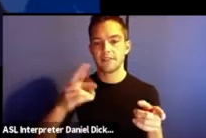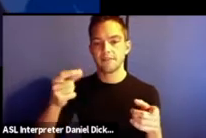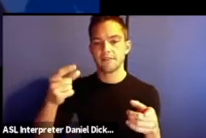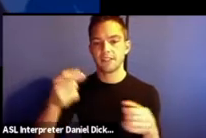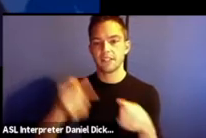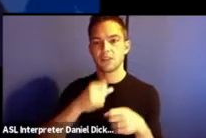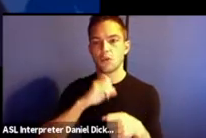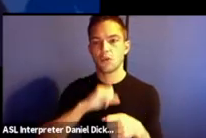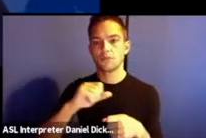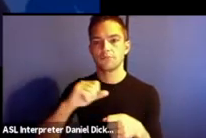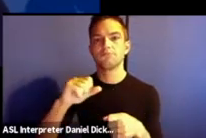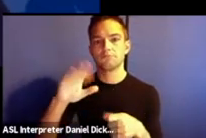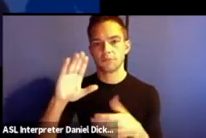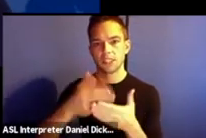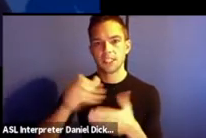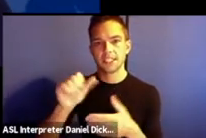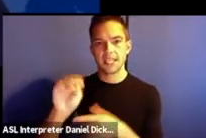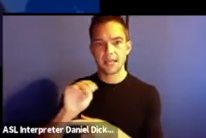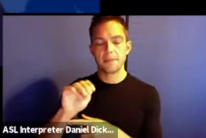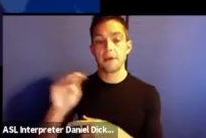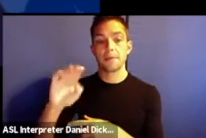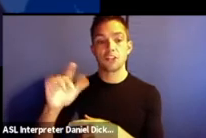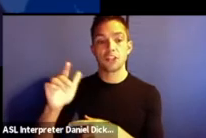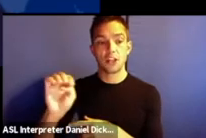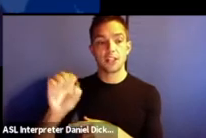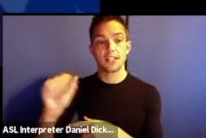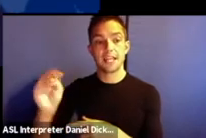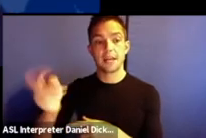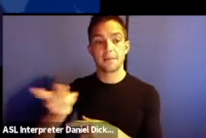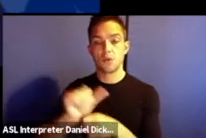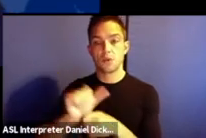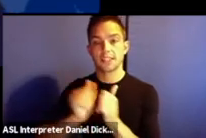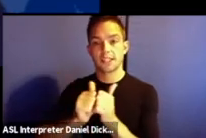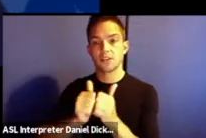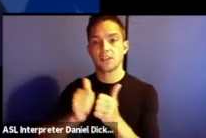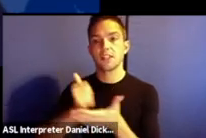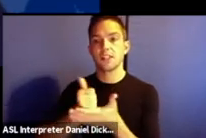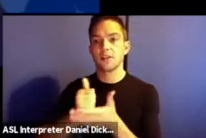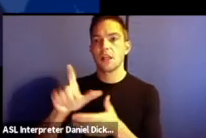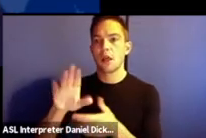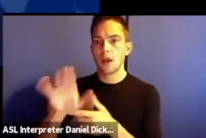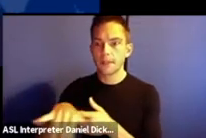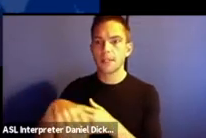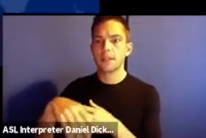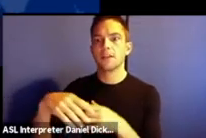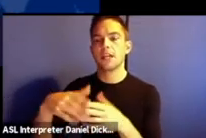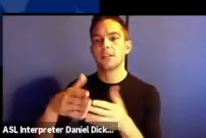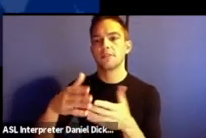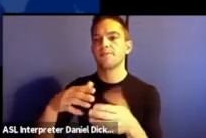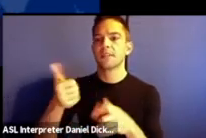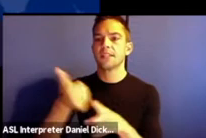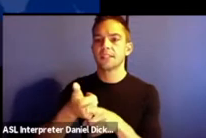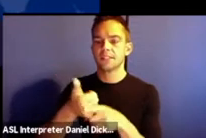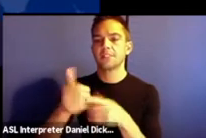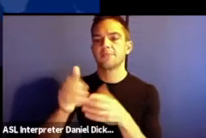was born profoundly deaf. Michelle and Sam work together to help others with hearing loss, both through lobbying efforts and philanthropic initiatives. Welcome